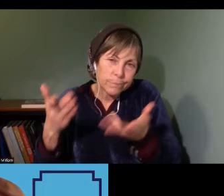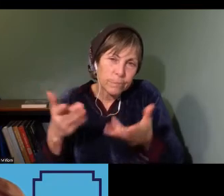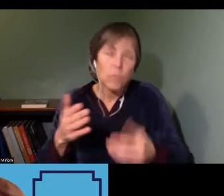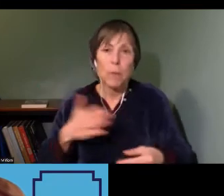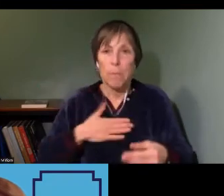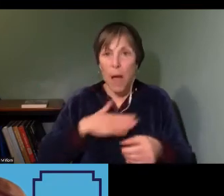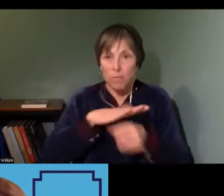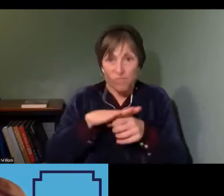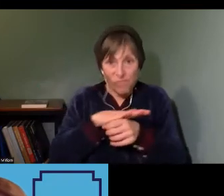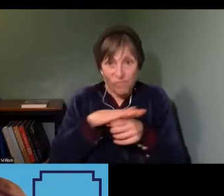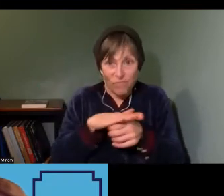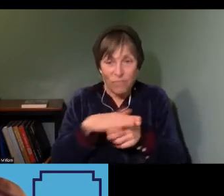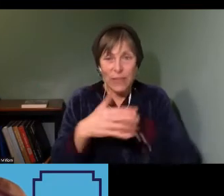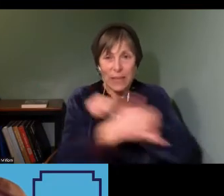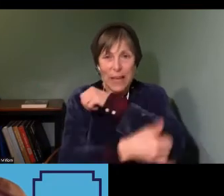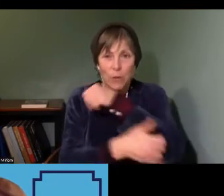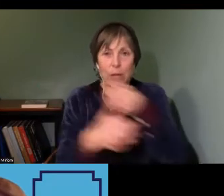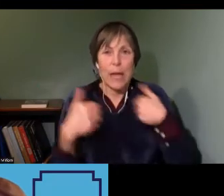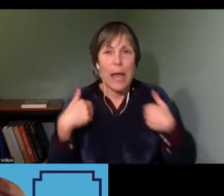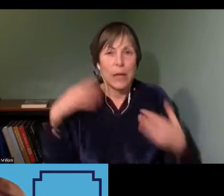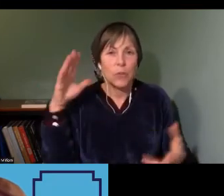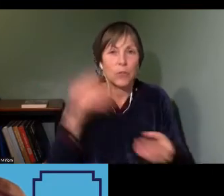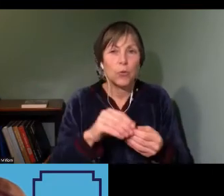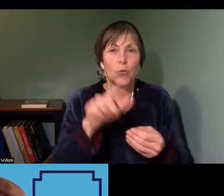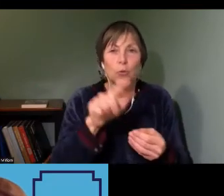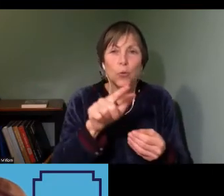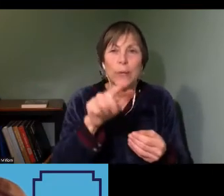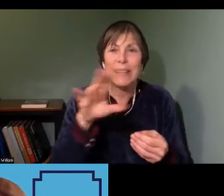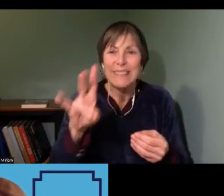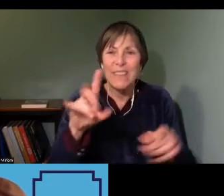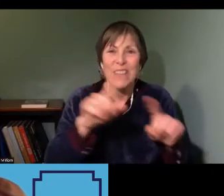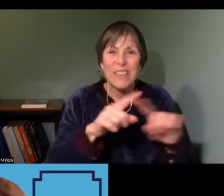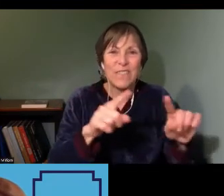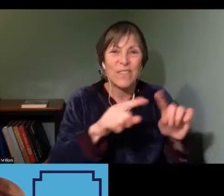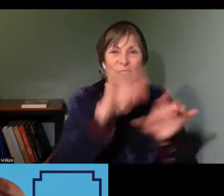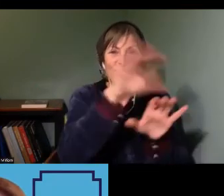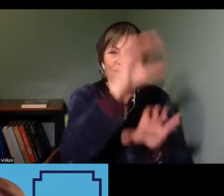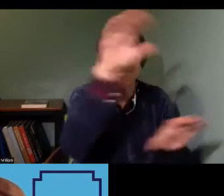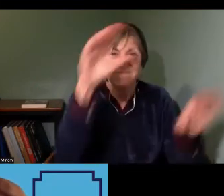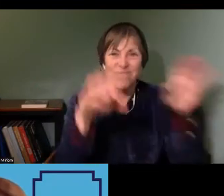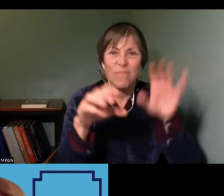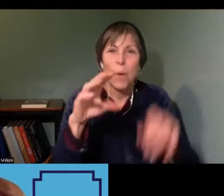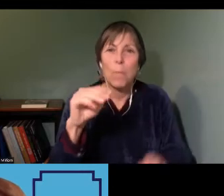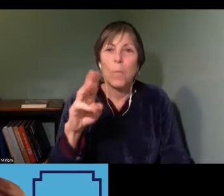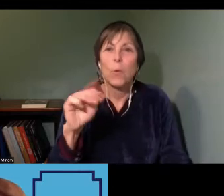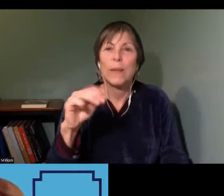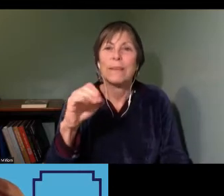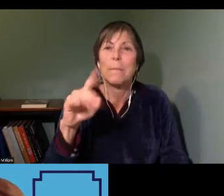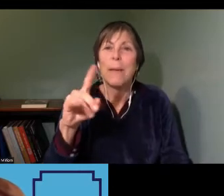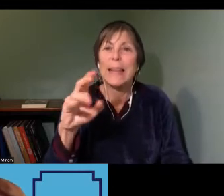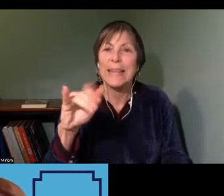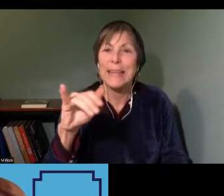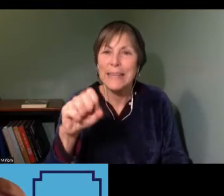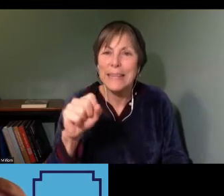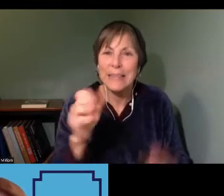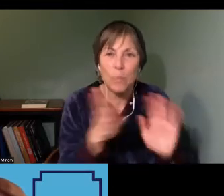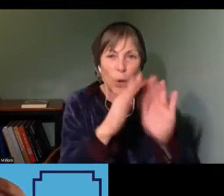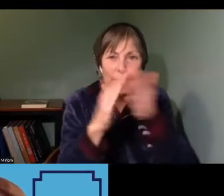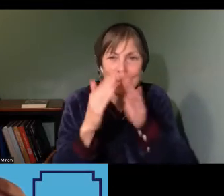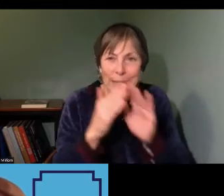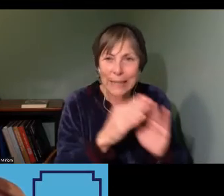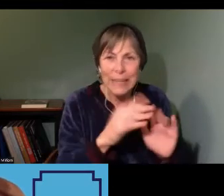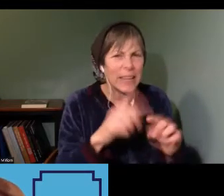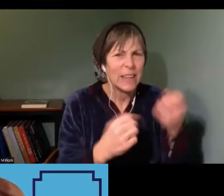our county has 27 municipalities and they just can't support um their elections and